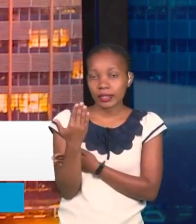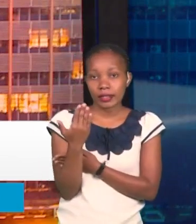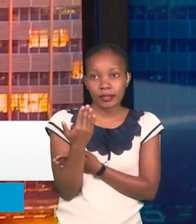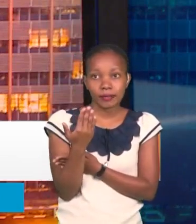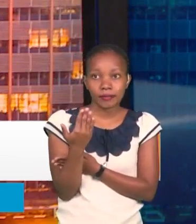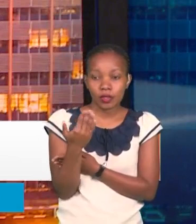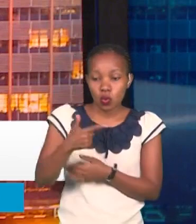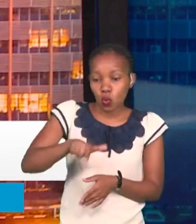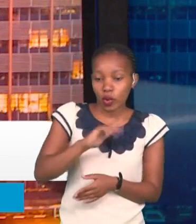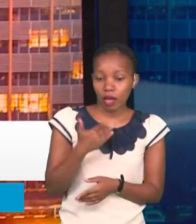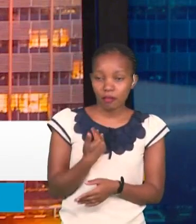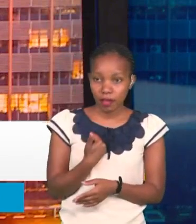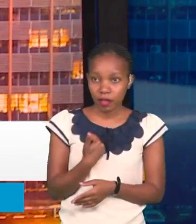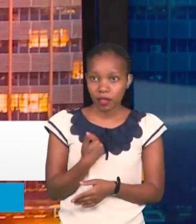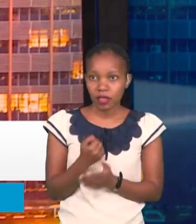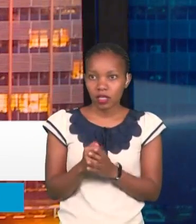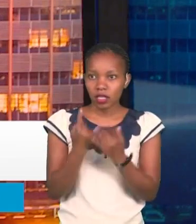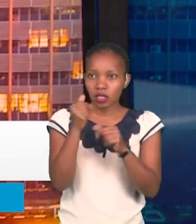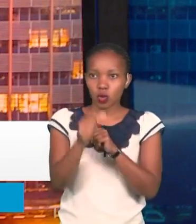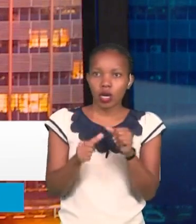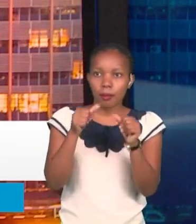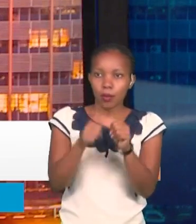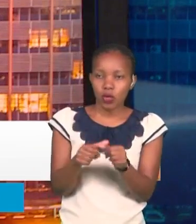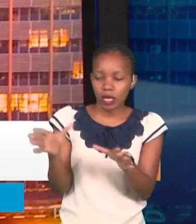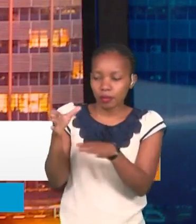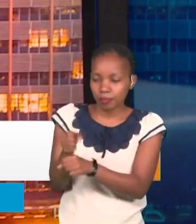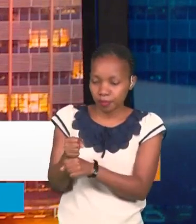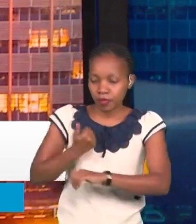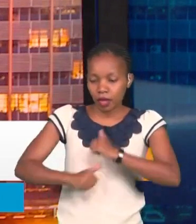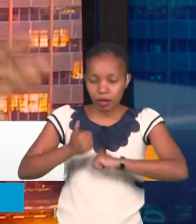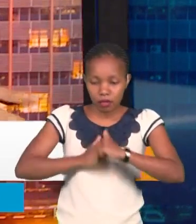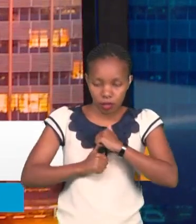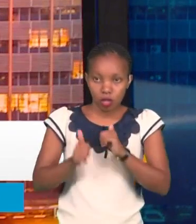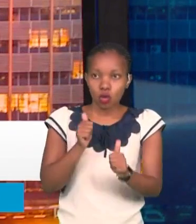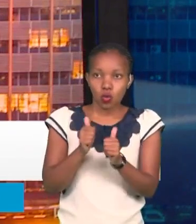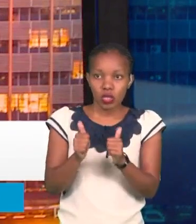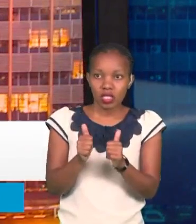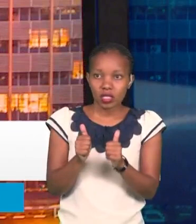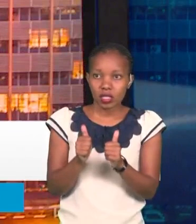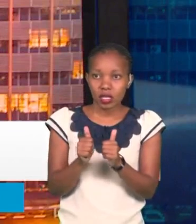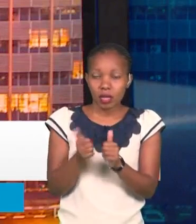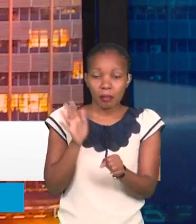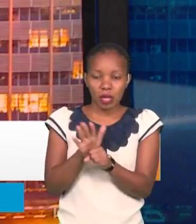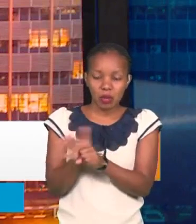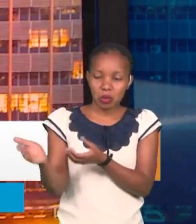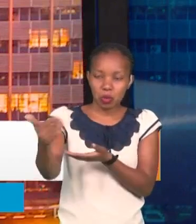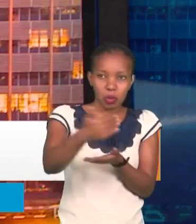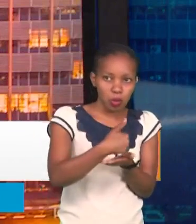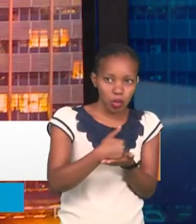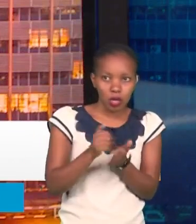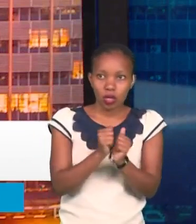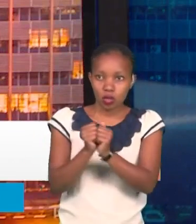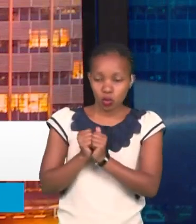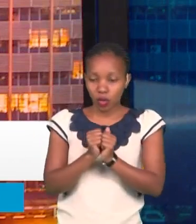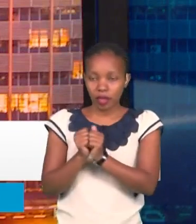is we thought about an initiative, an activity that has a way of coalescing many of us together, irrespective yes. of our